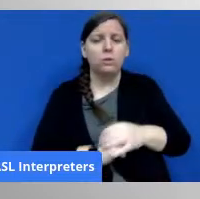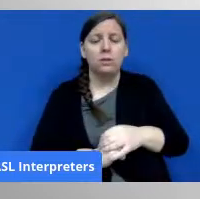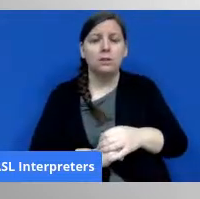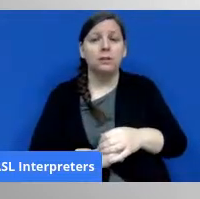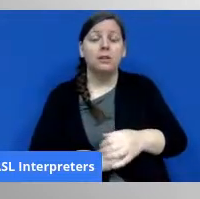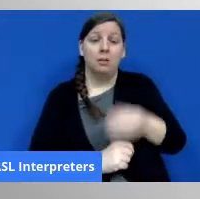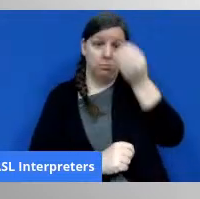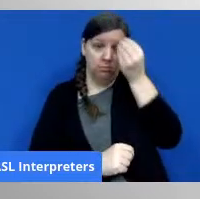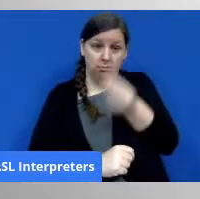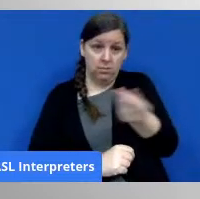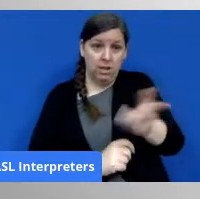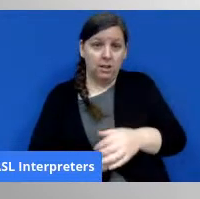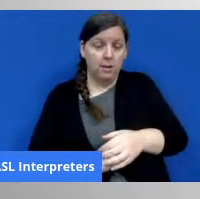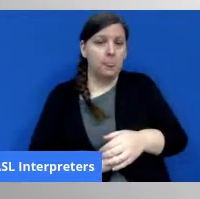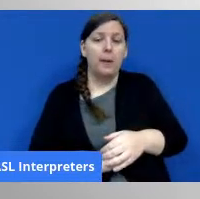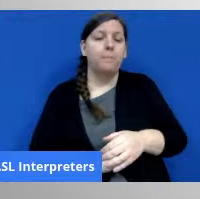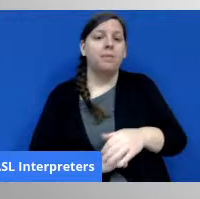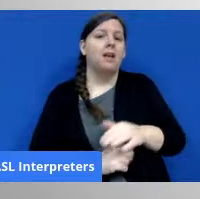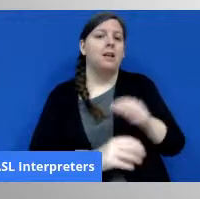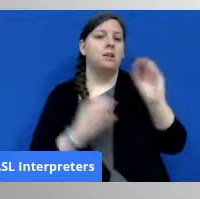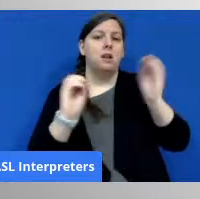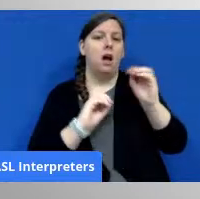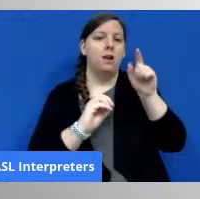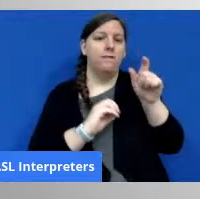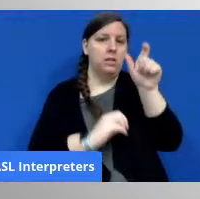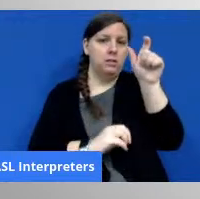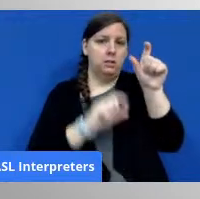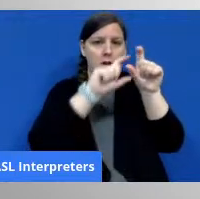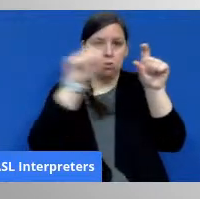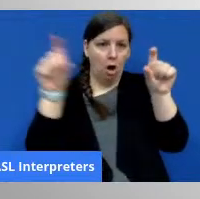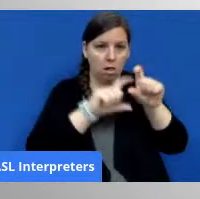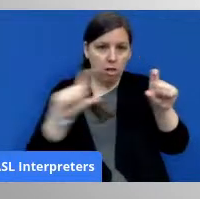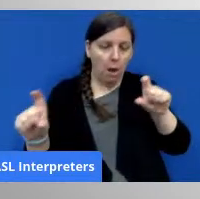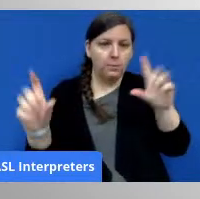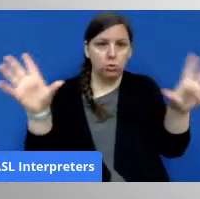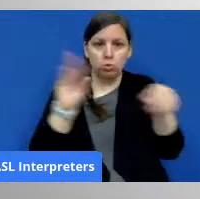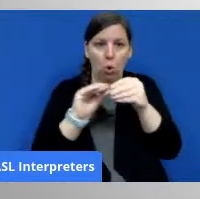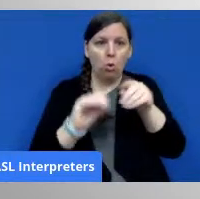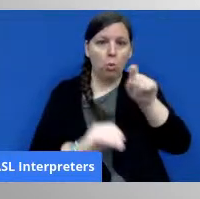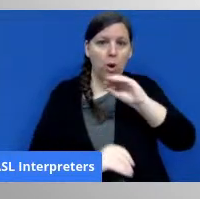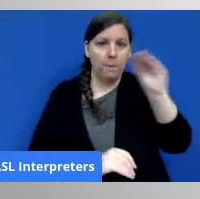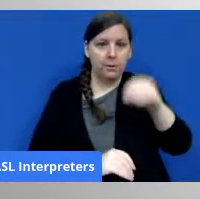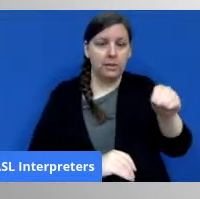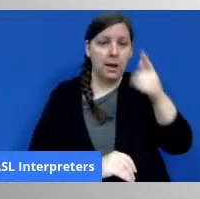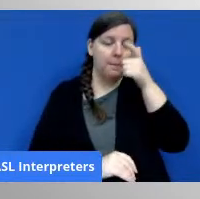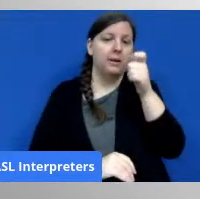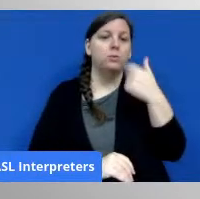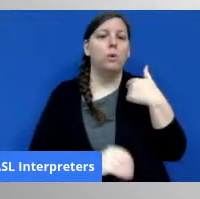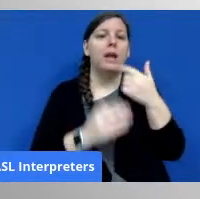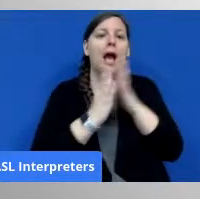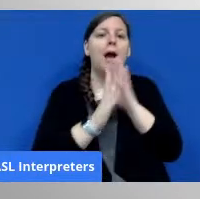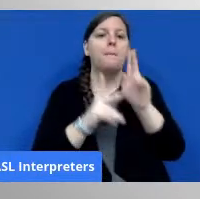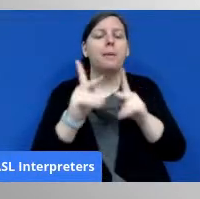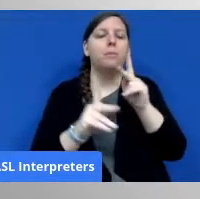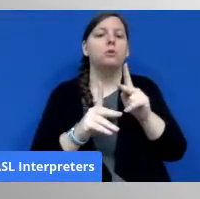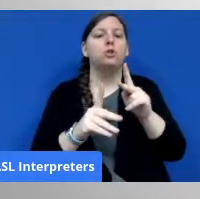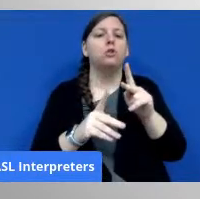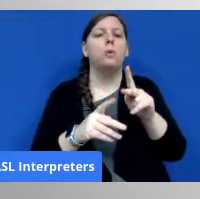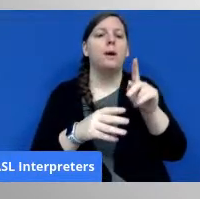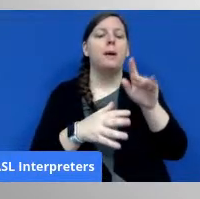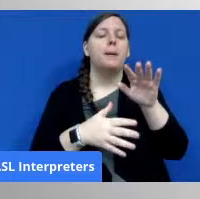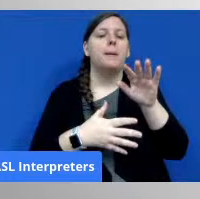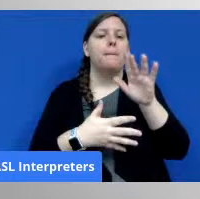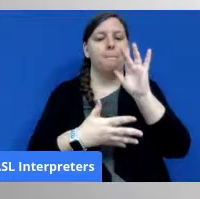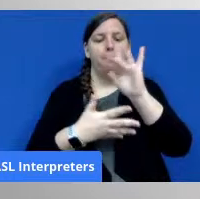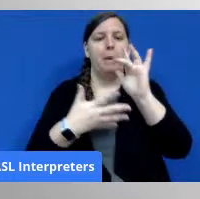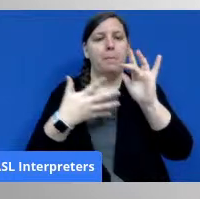these columns are going to total to 100% because we had respondents select all that apply. And even families who